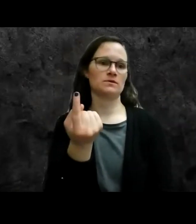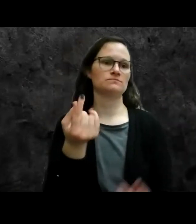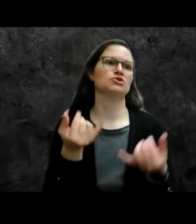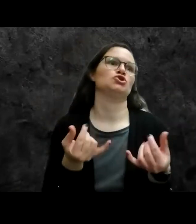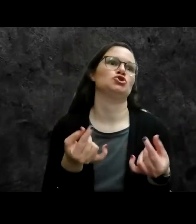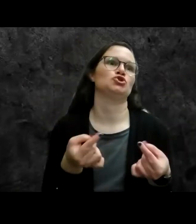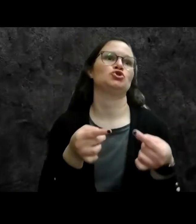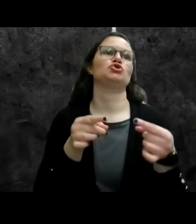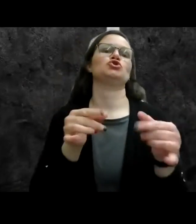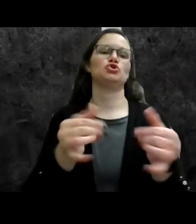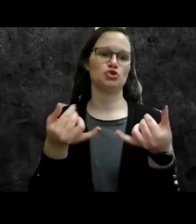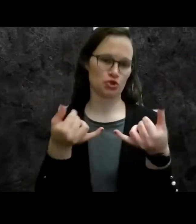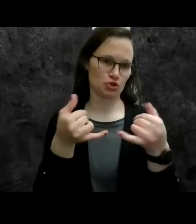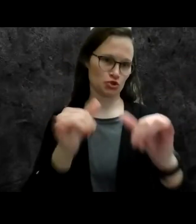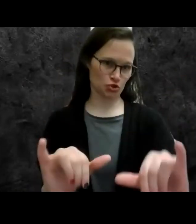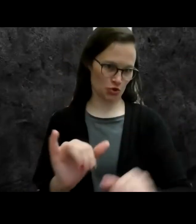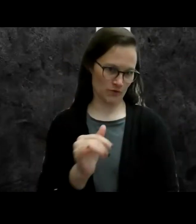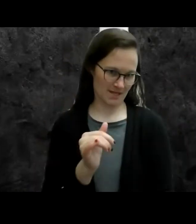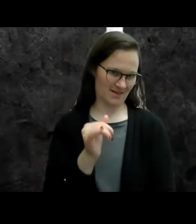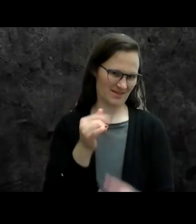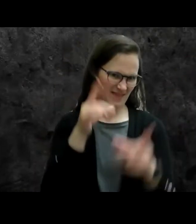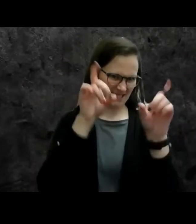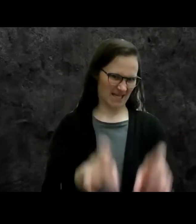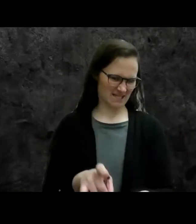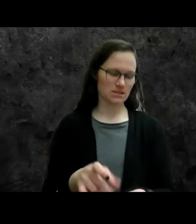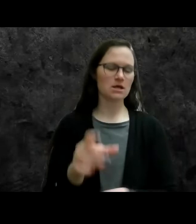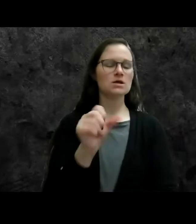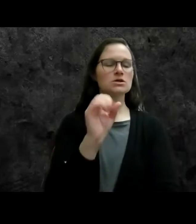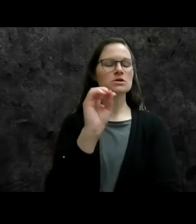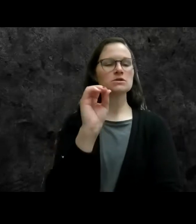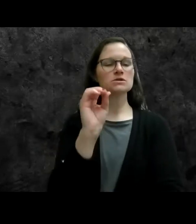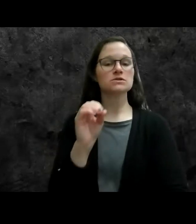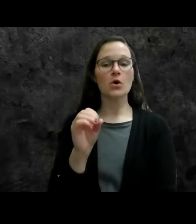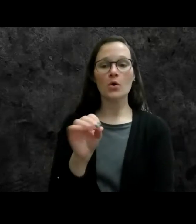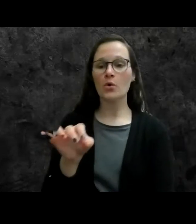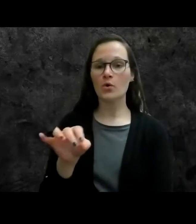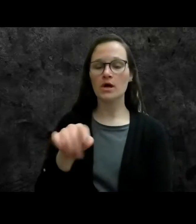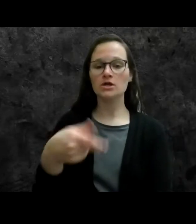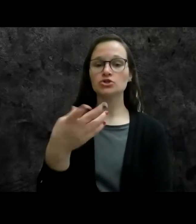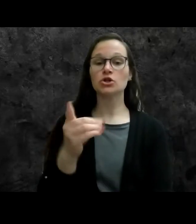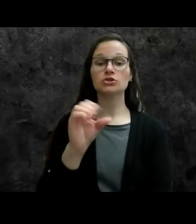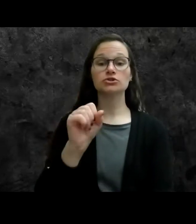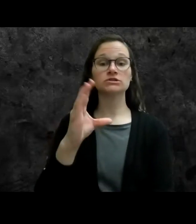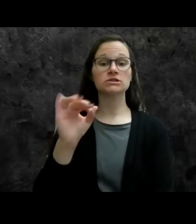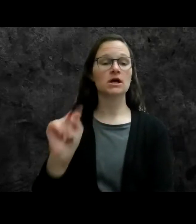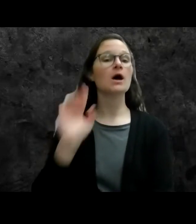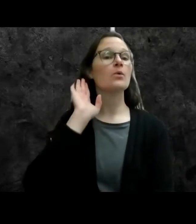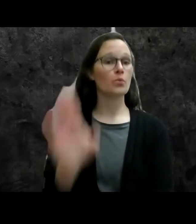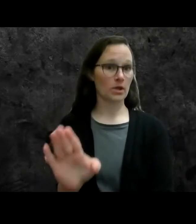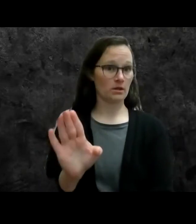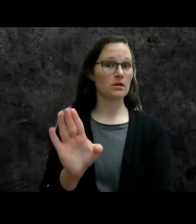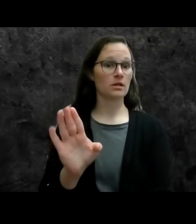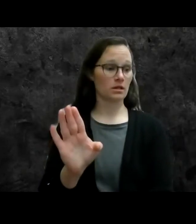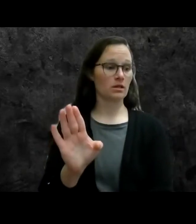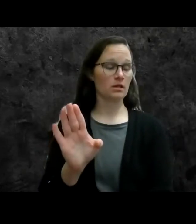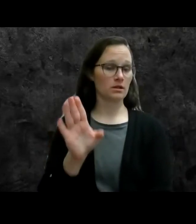along. Dr. Renay Scott, our acting provost, is going to address some faculty-related teaching questions. I know that there is a number of questions that